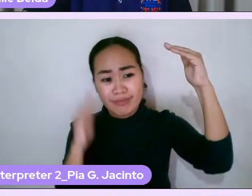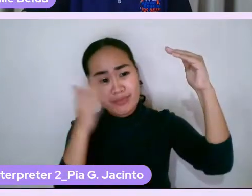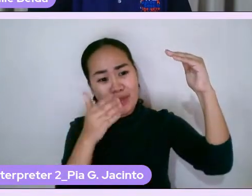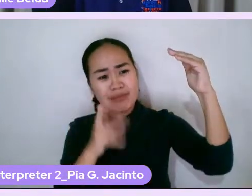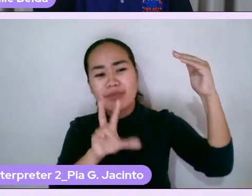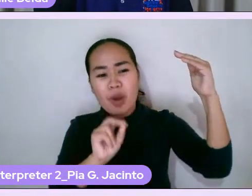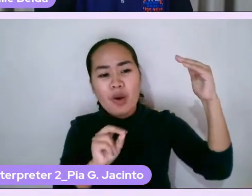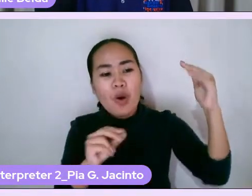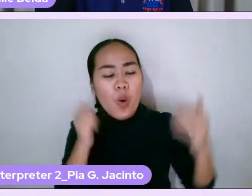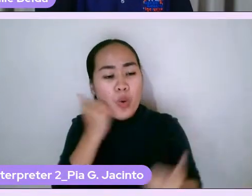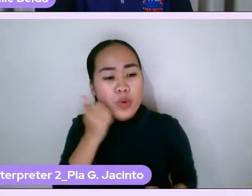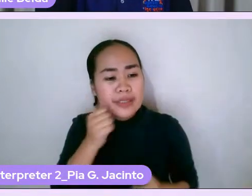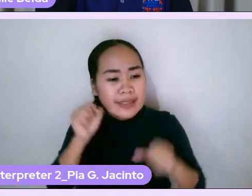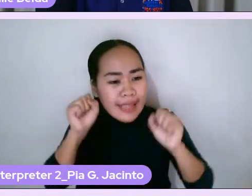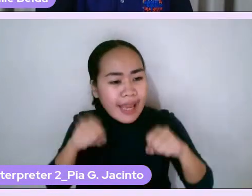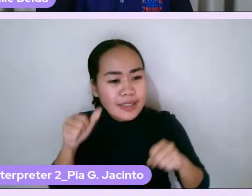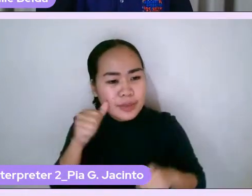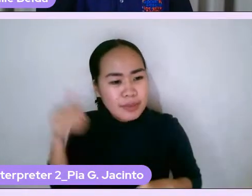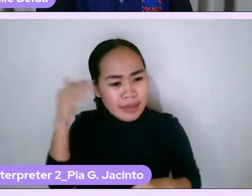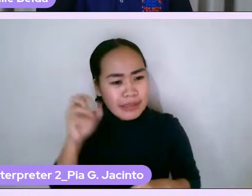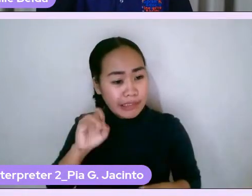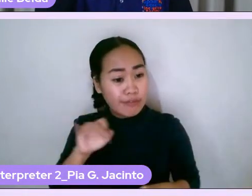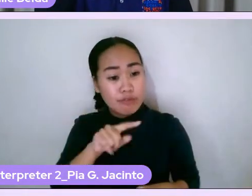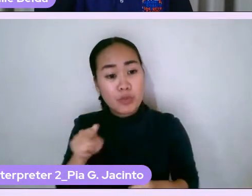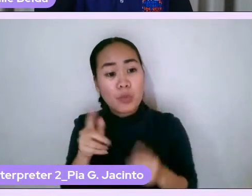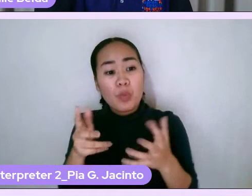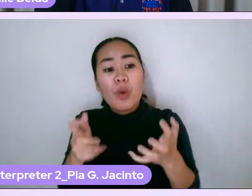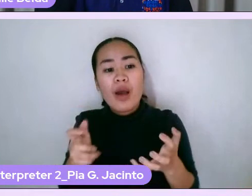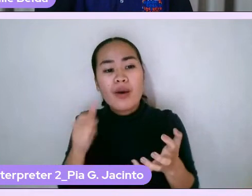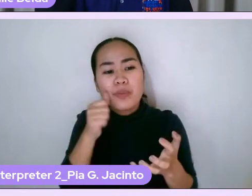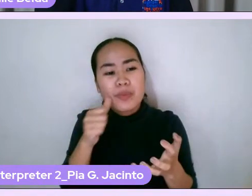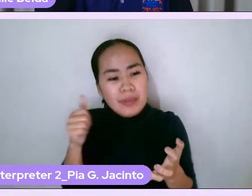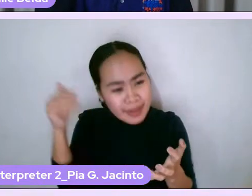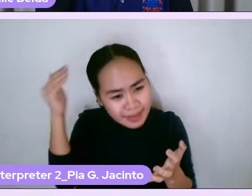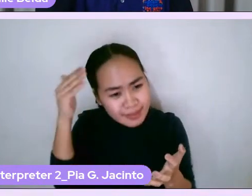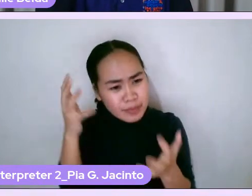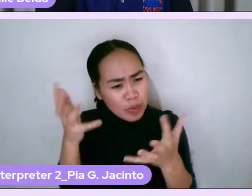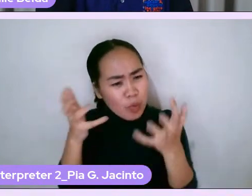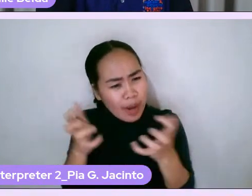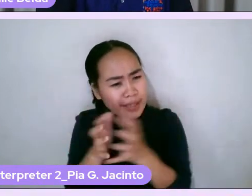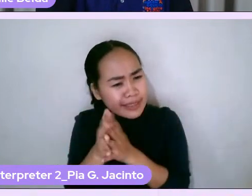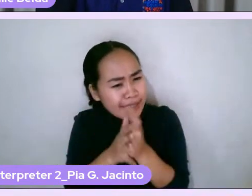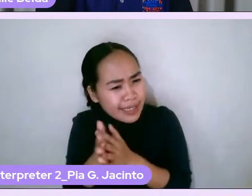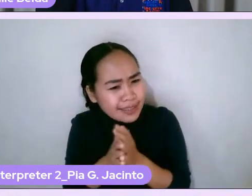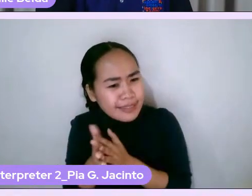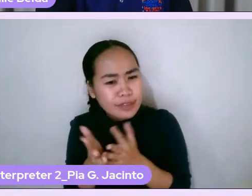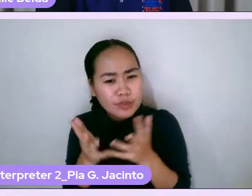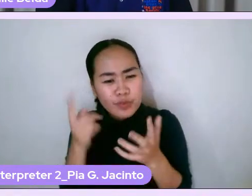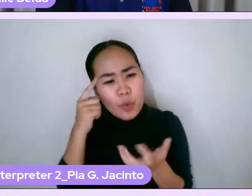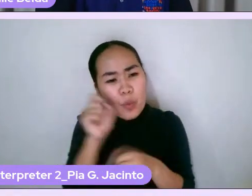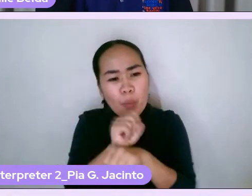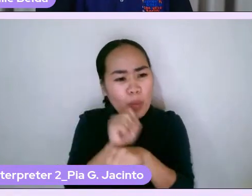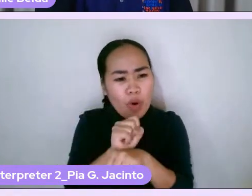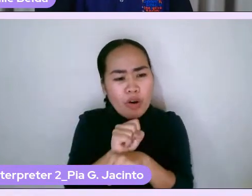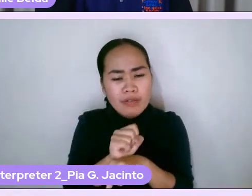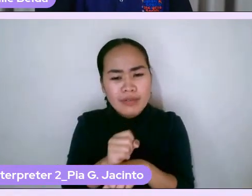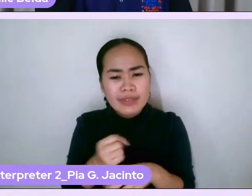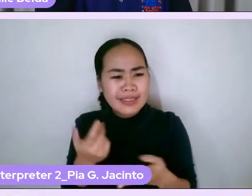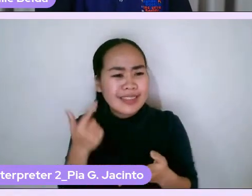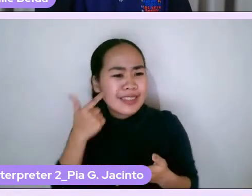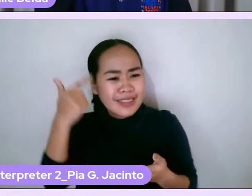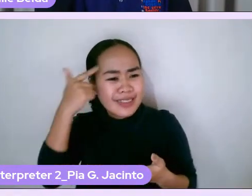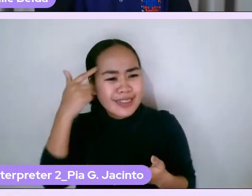solve something, right? Like, you should try it. And you shouldn't let, you know, your gender or being a girl stop you from doing it. No?